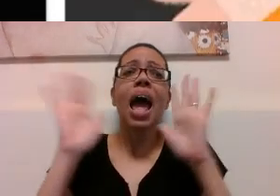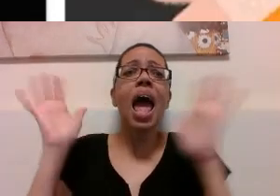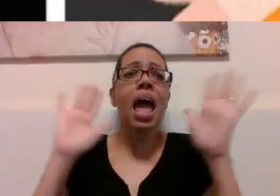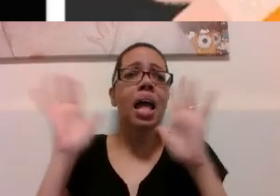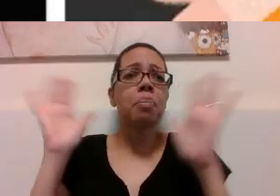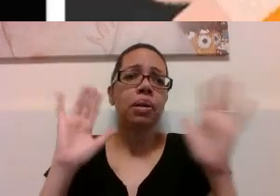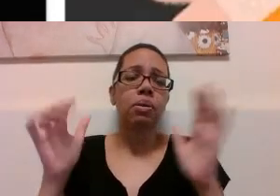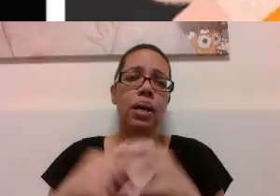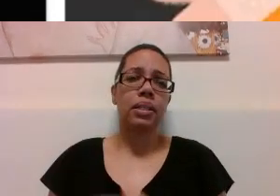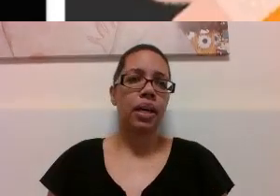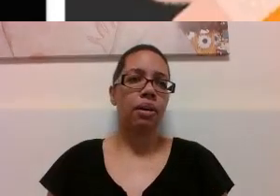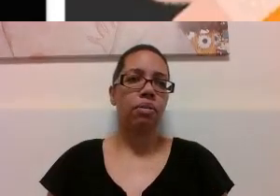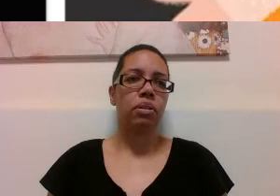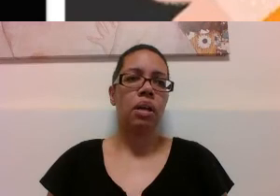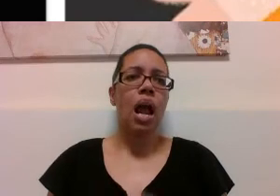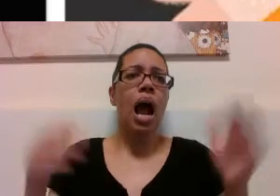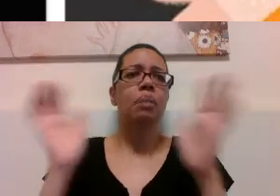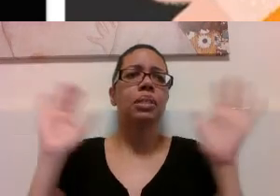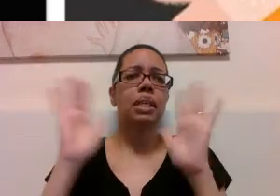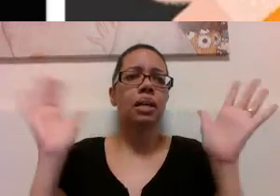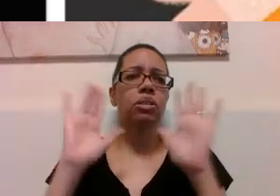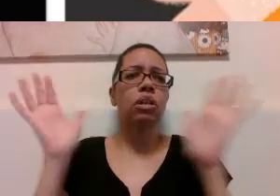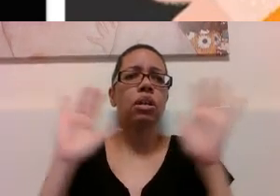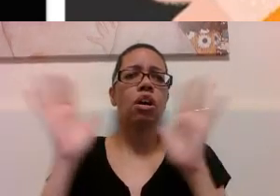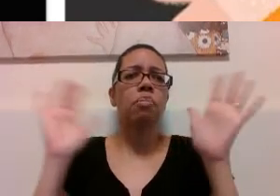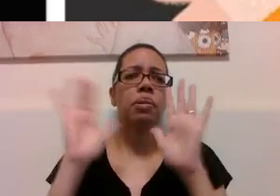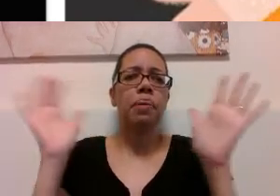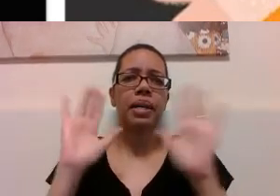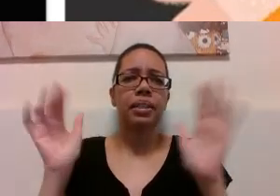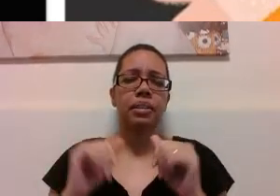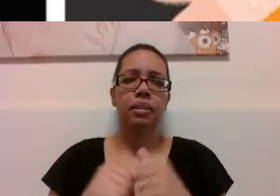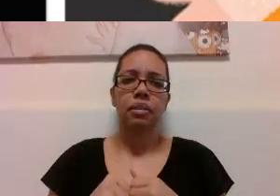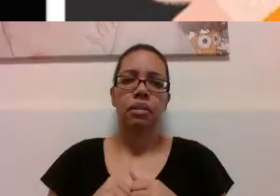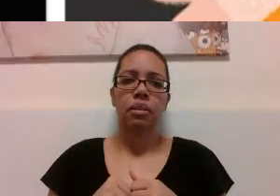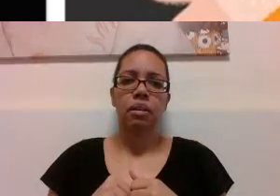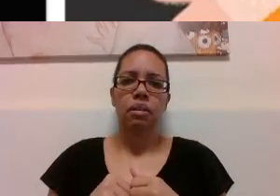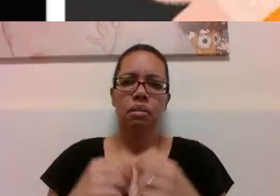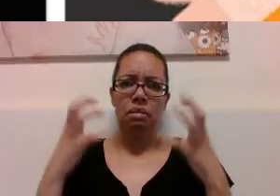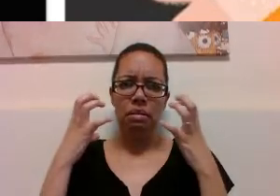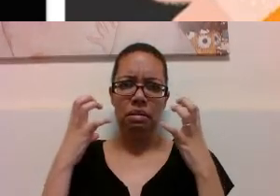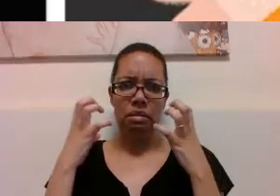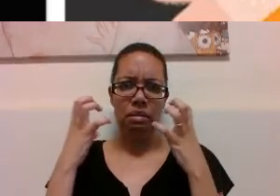Help, help, cried Carrot. I'm stuck to the camber belt.